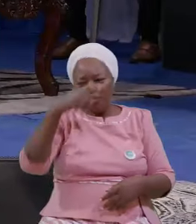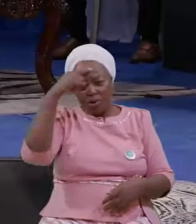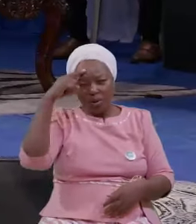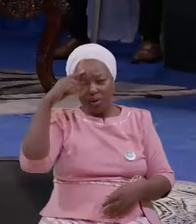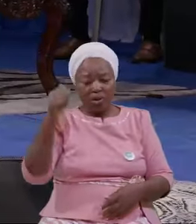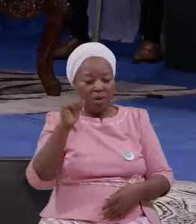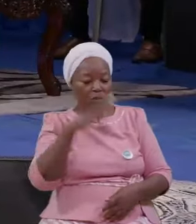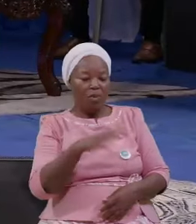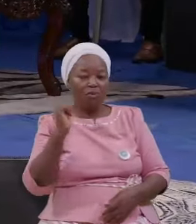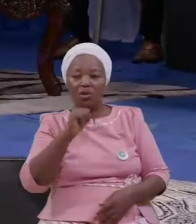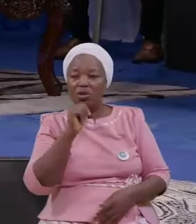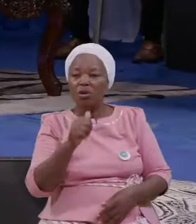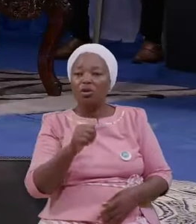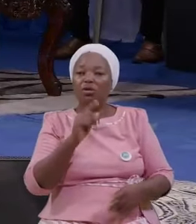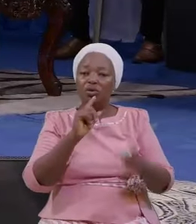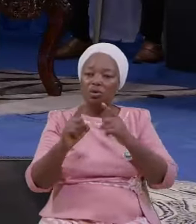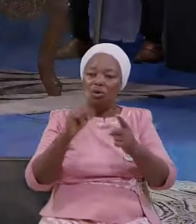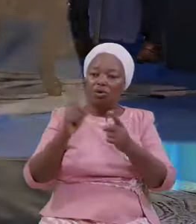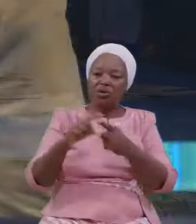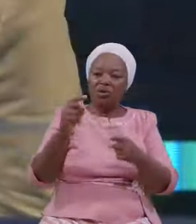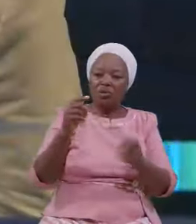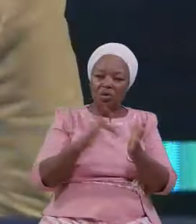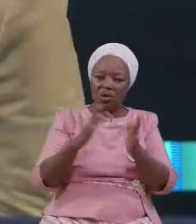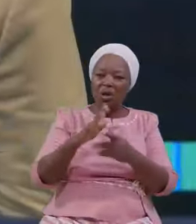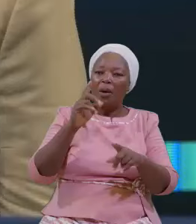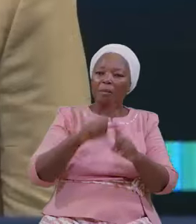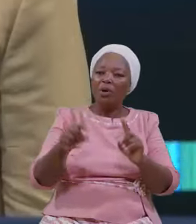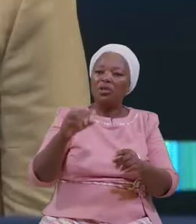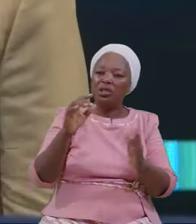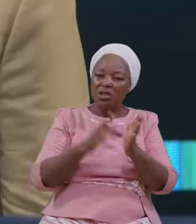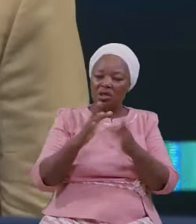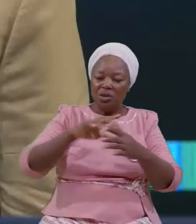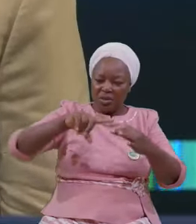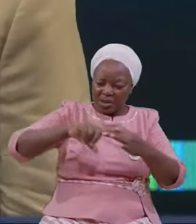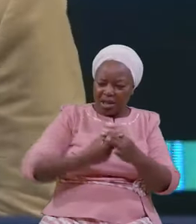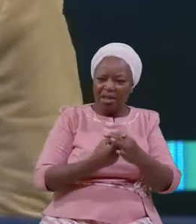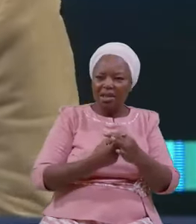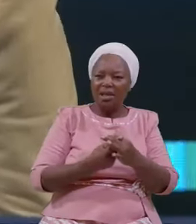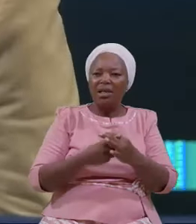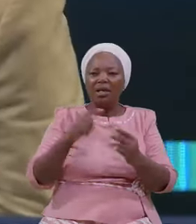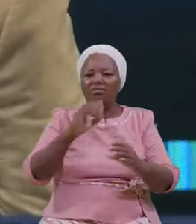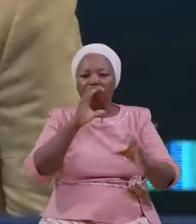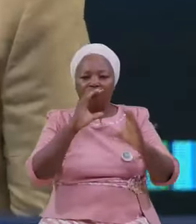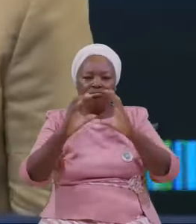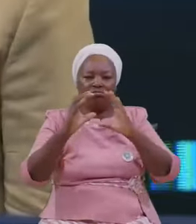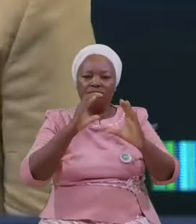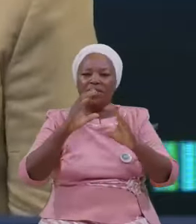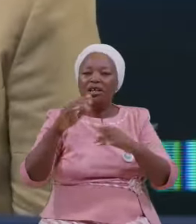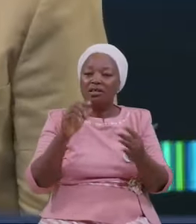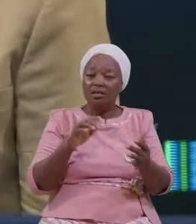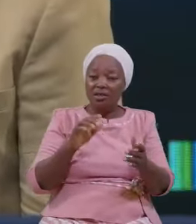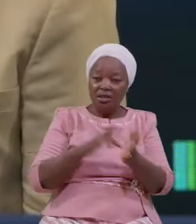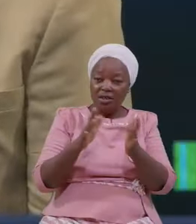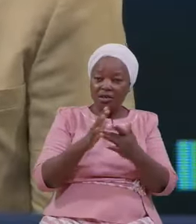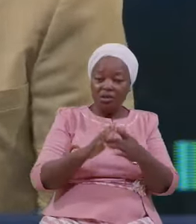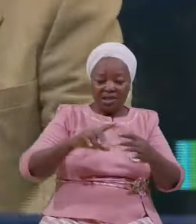talk to Jesus, Jesus started the conversation. Jesus initiated